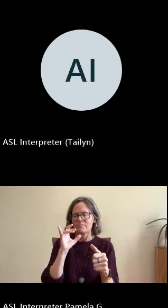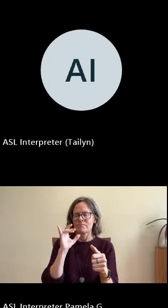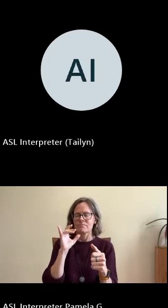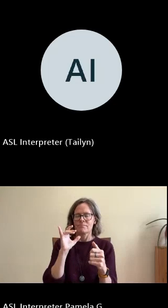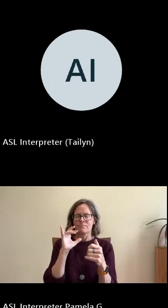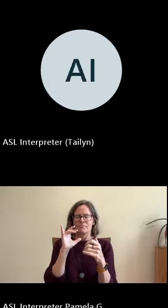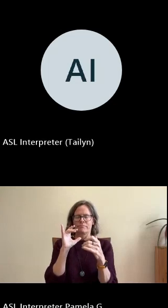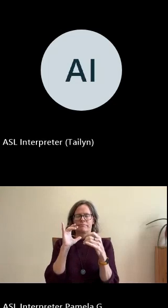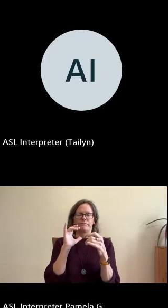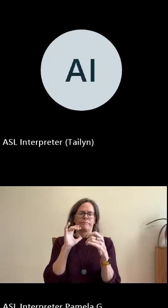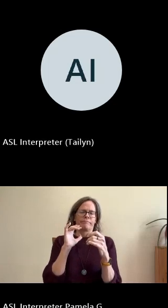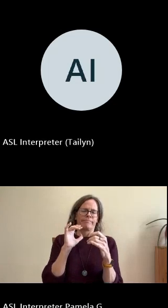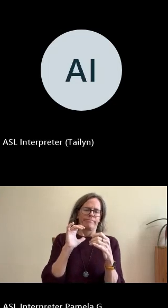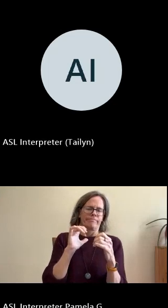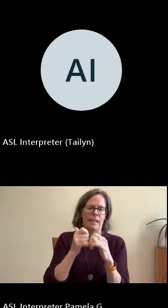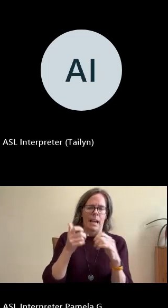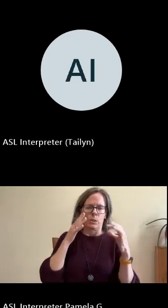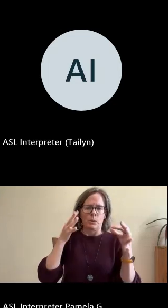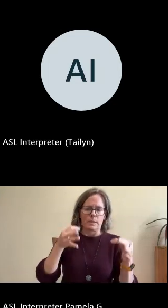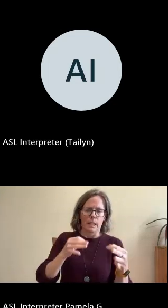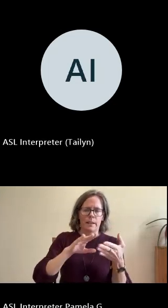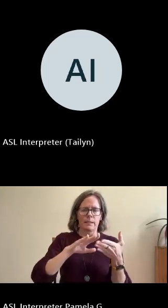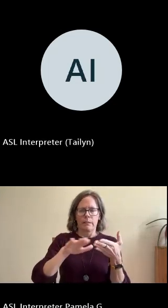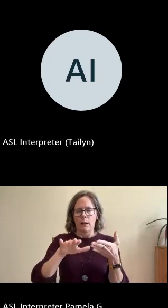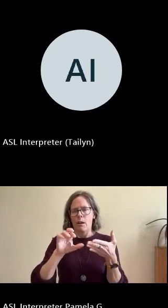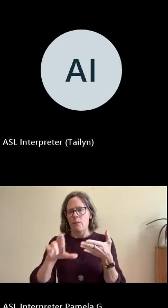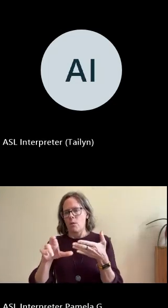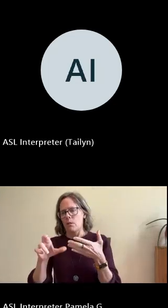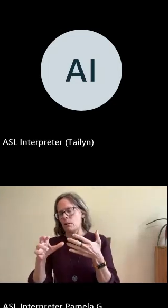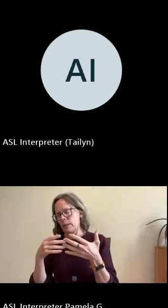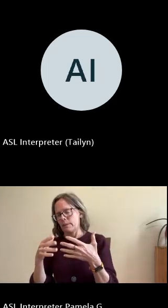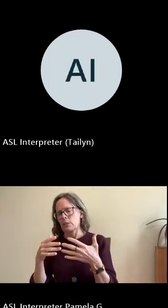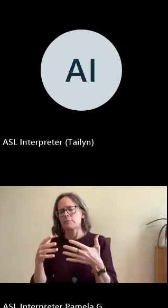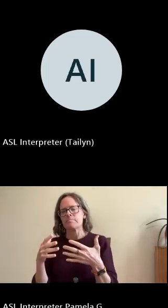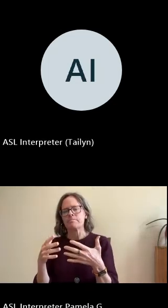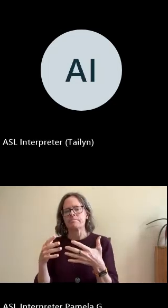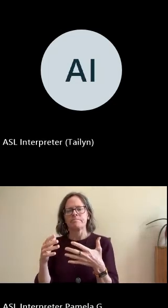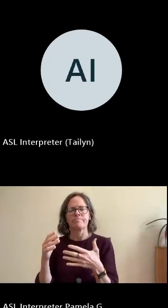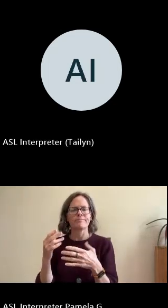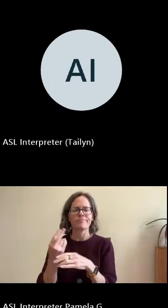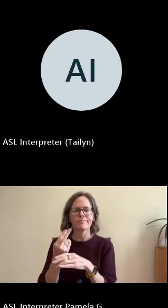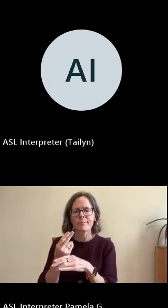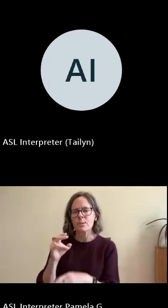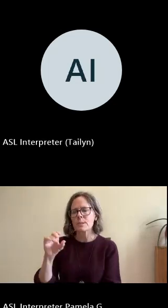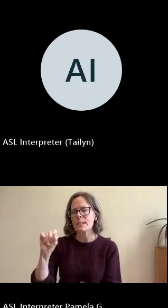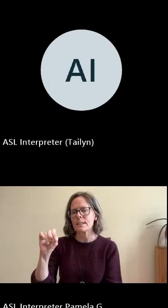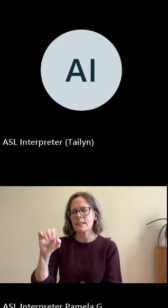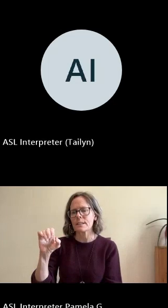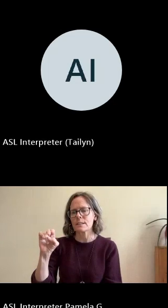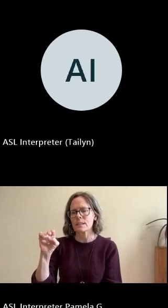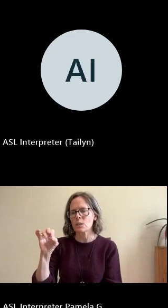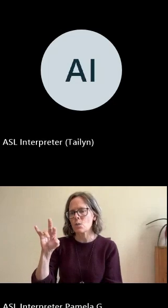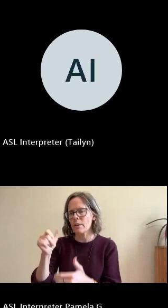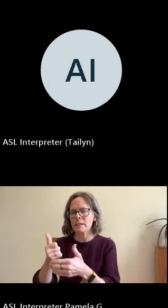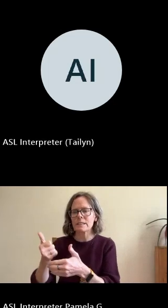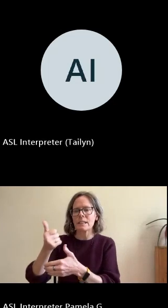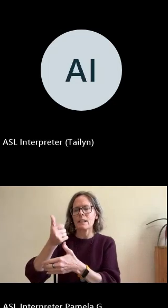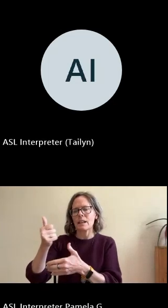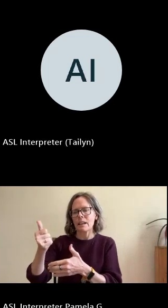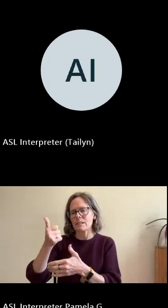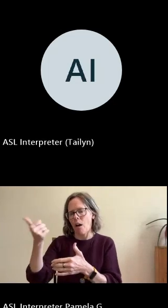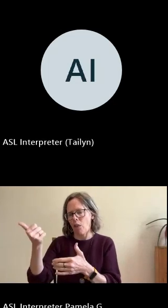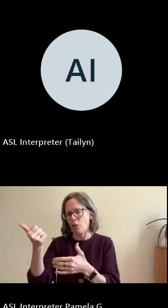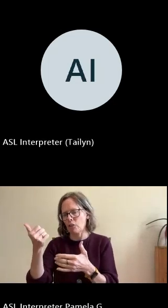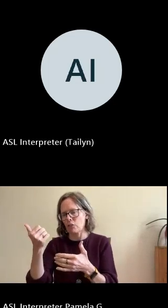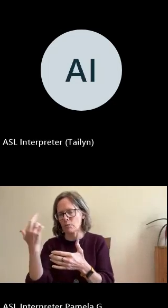how it's determined who's laid off through seniority and other things. Okay, thank you so